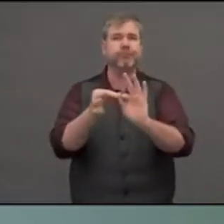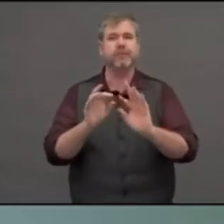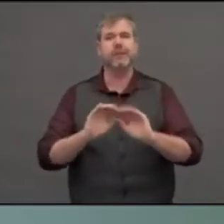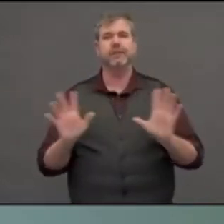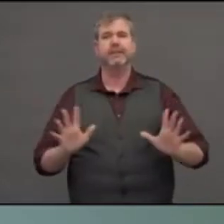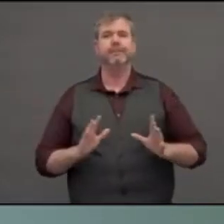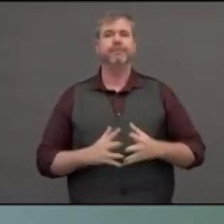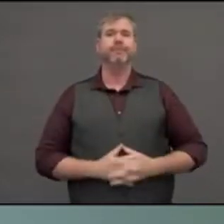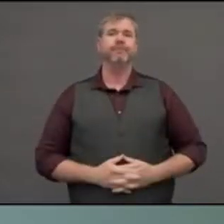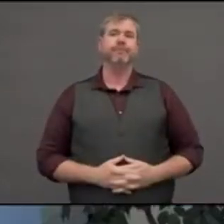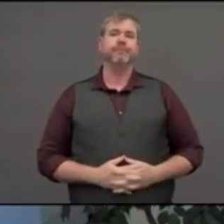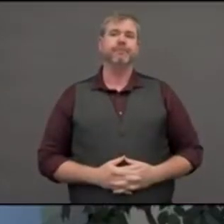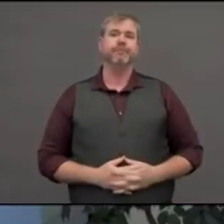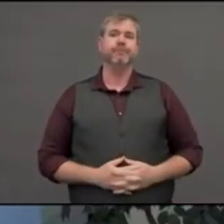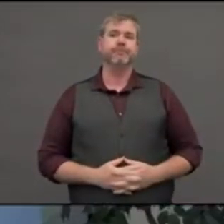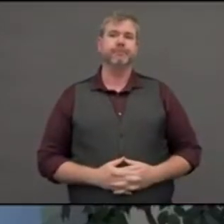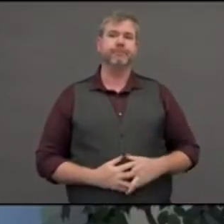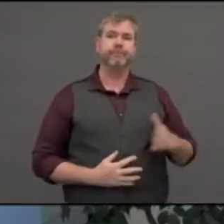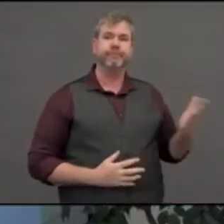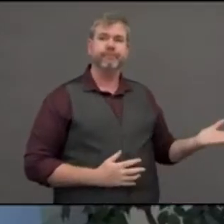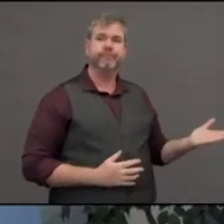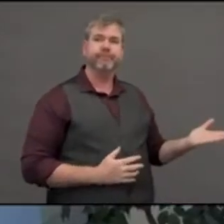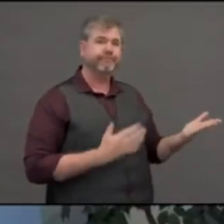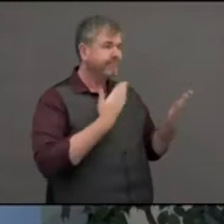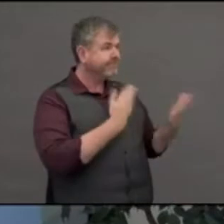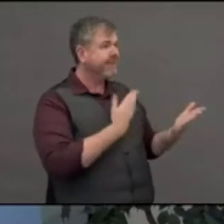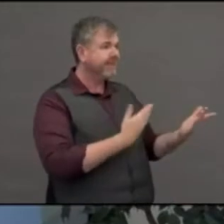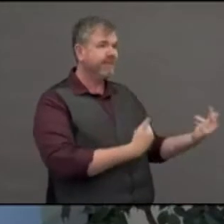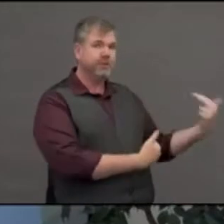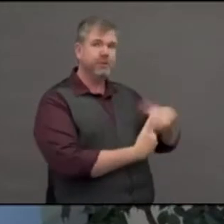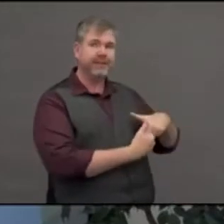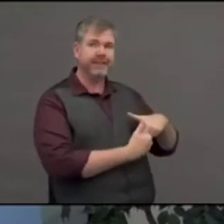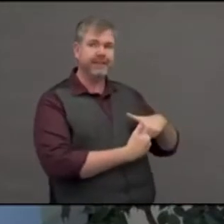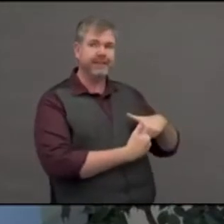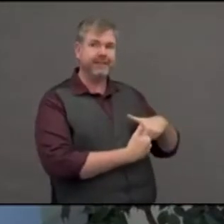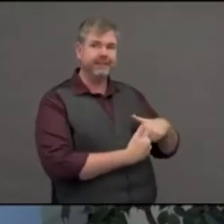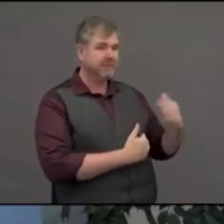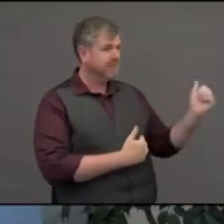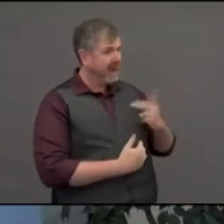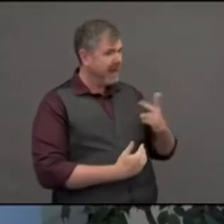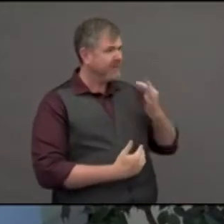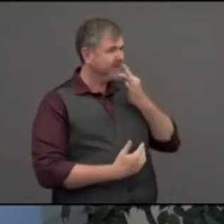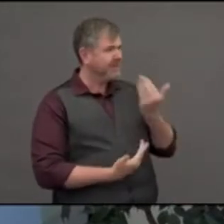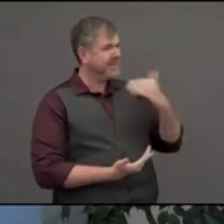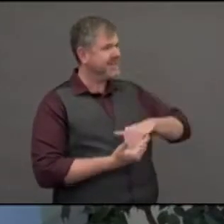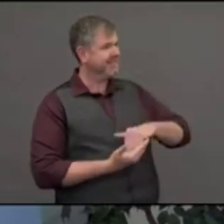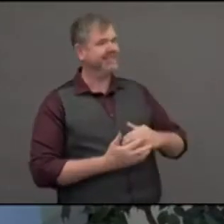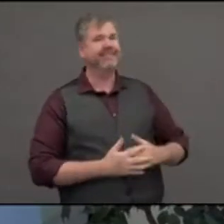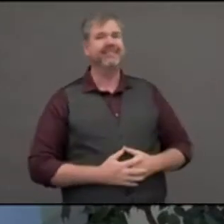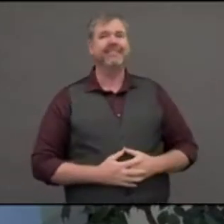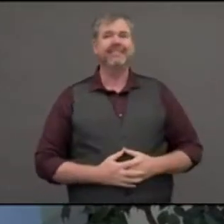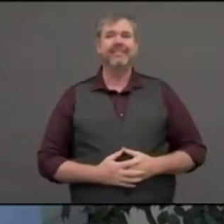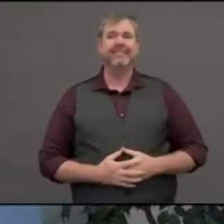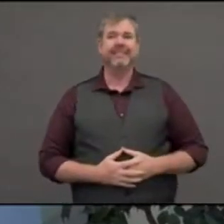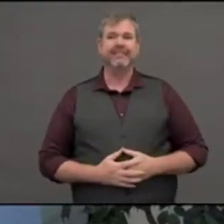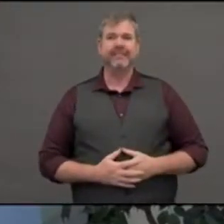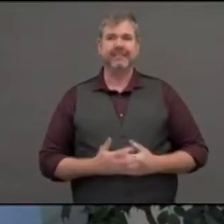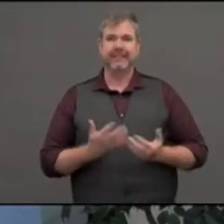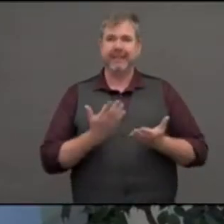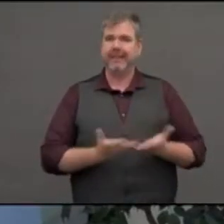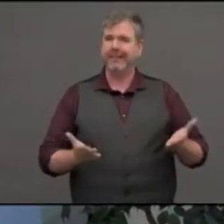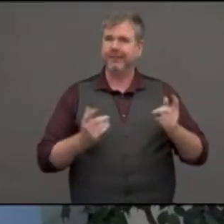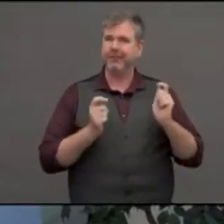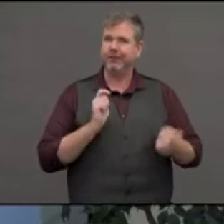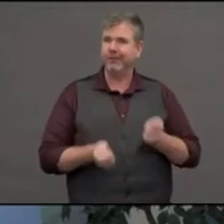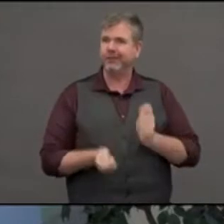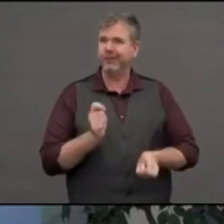morning. David, thanks for being here. You're back so soon. Well, my pleasure. You know, things are constantly changing with COVID here. So, you know, it's